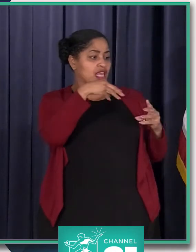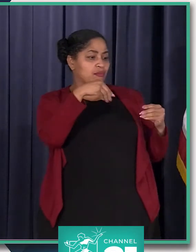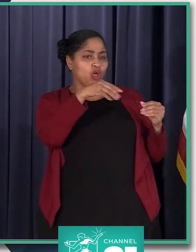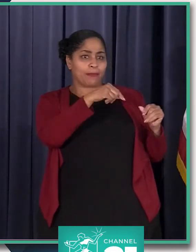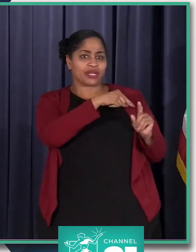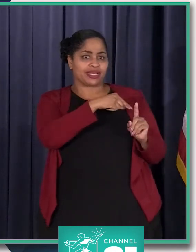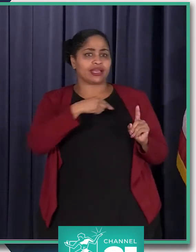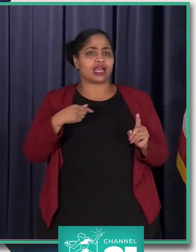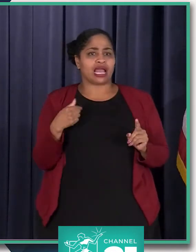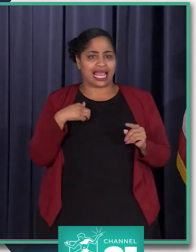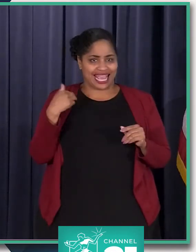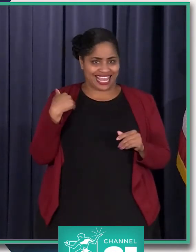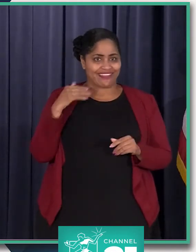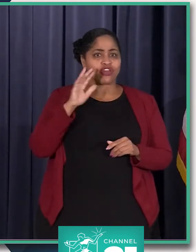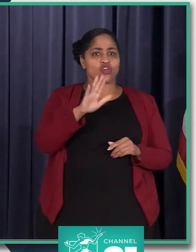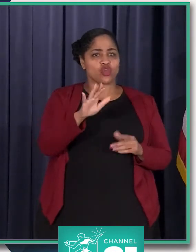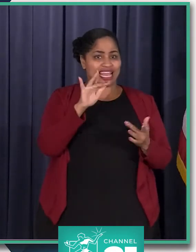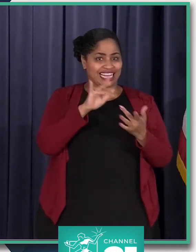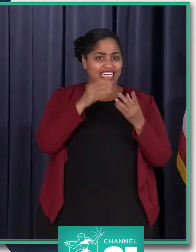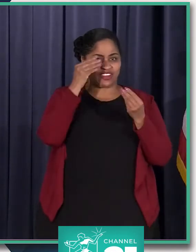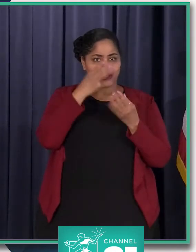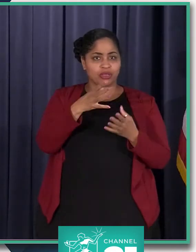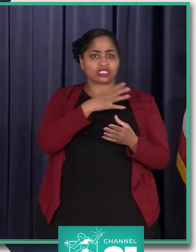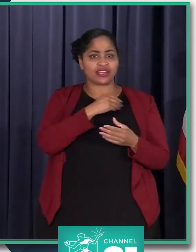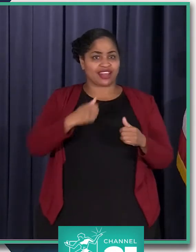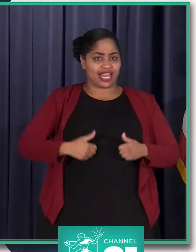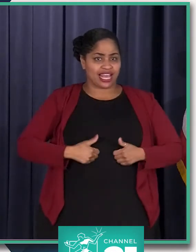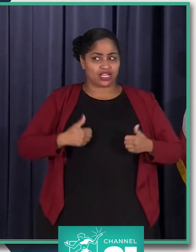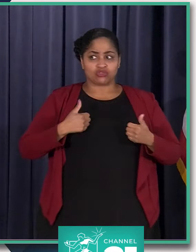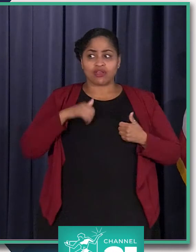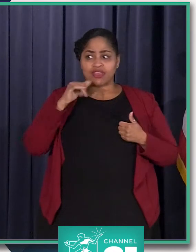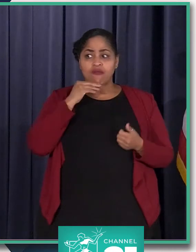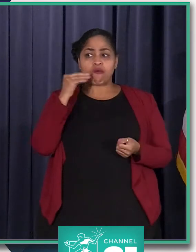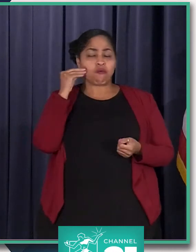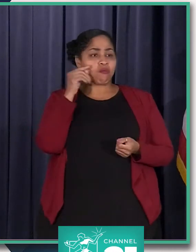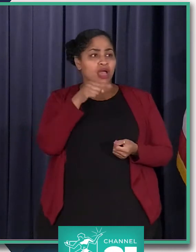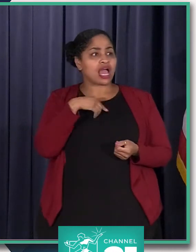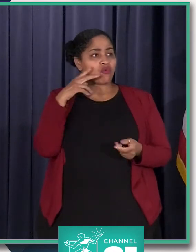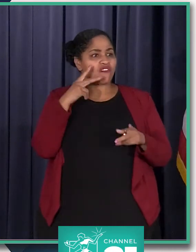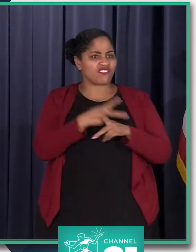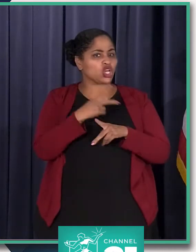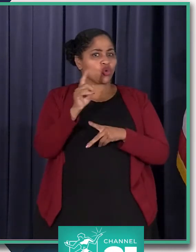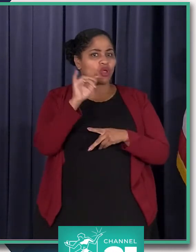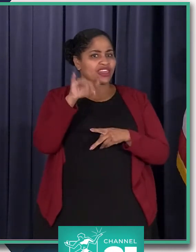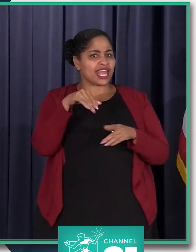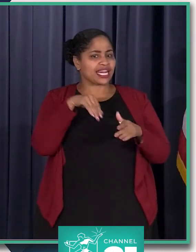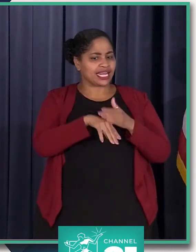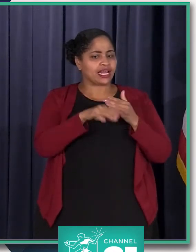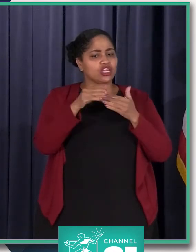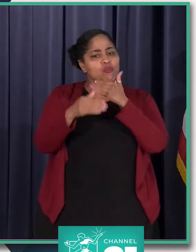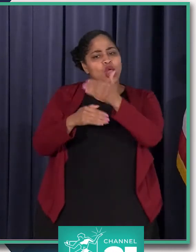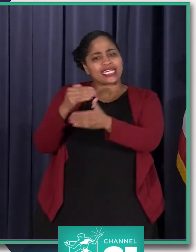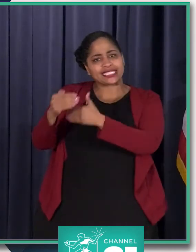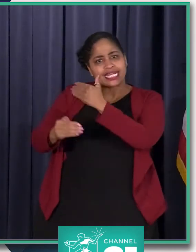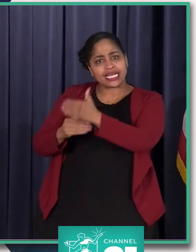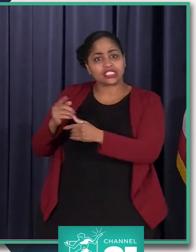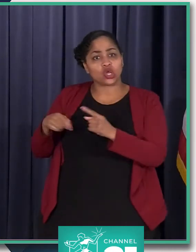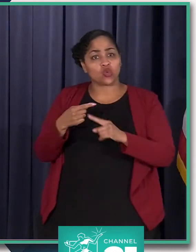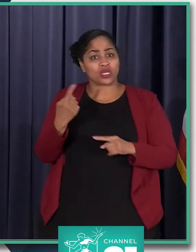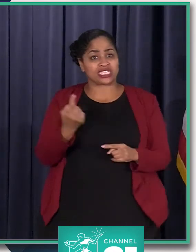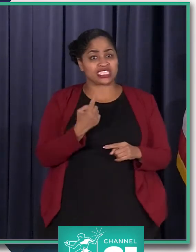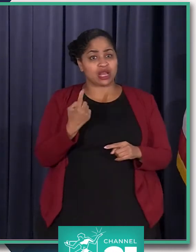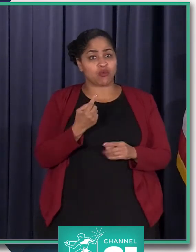compliance issue, I have your contact information and the address of that house. I'll figure out where it is in the compliance pipeline. When